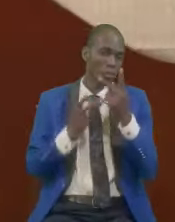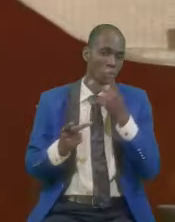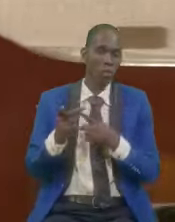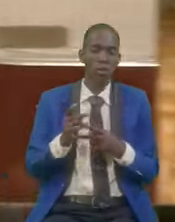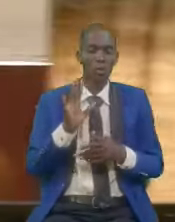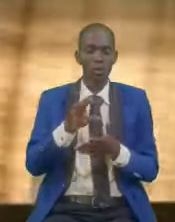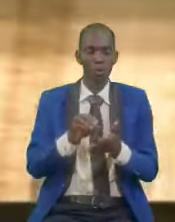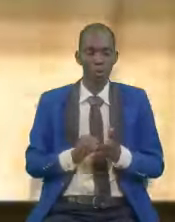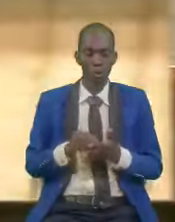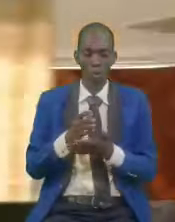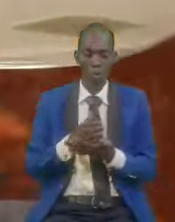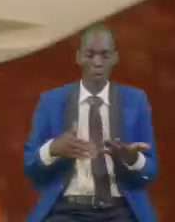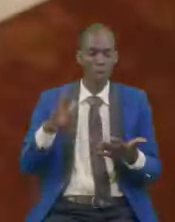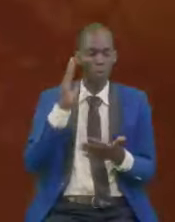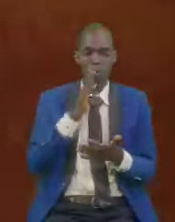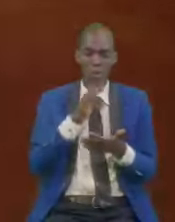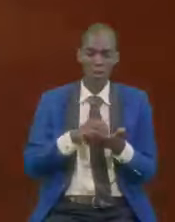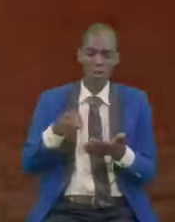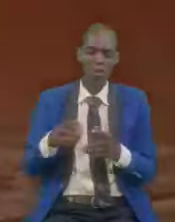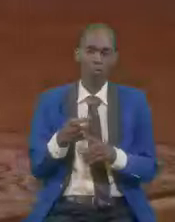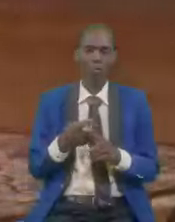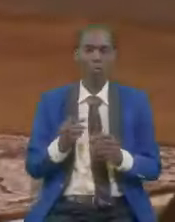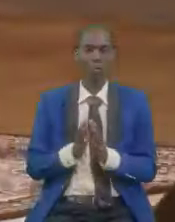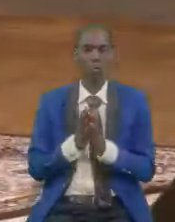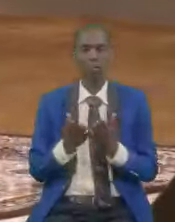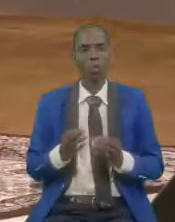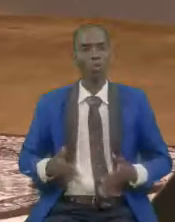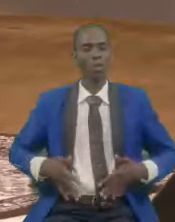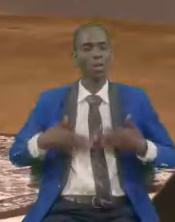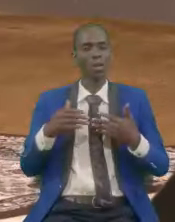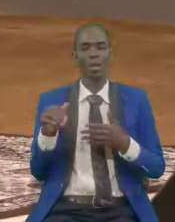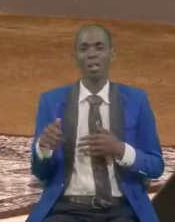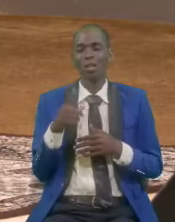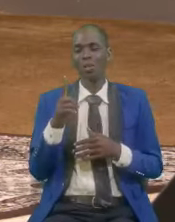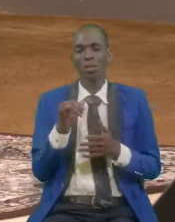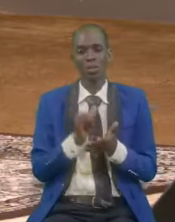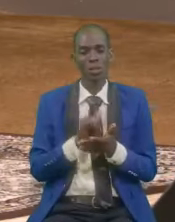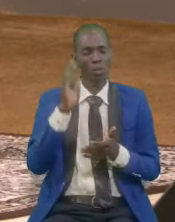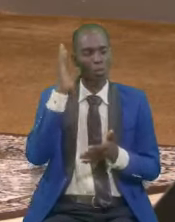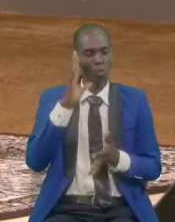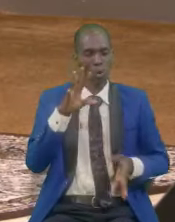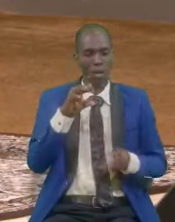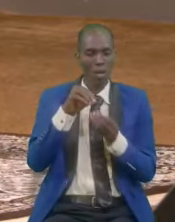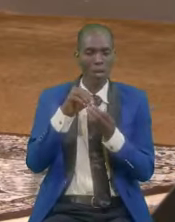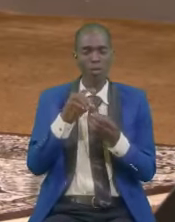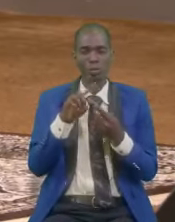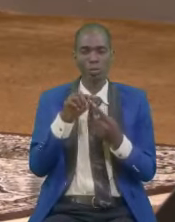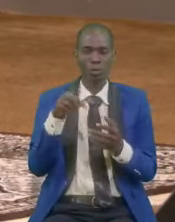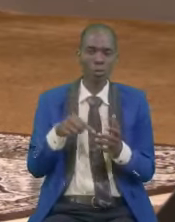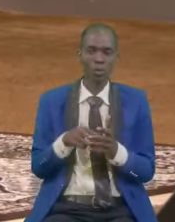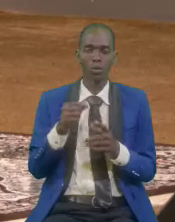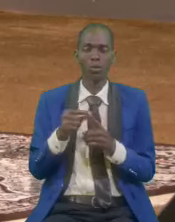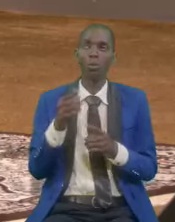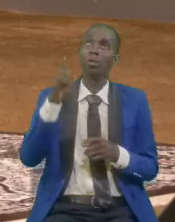will be taken out of the book of life. Anyone that will add to this word, God